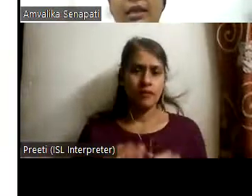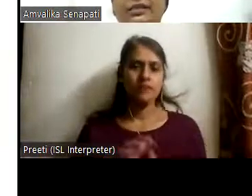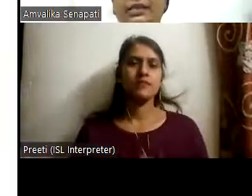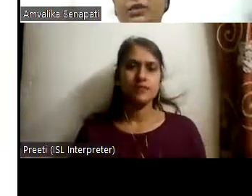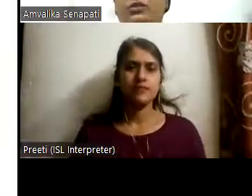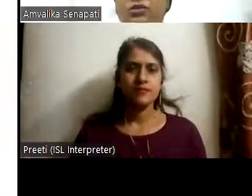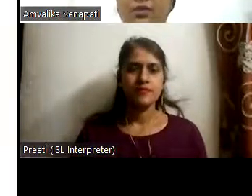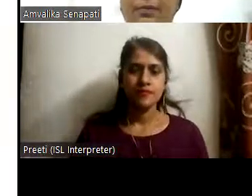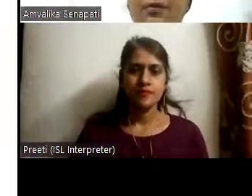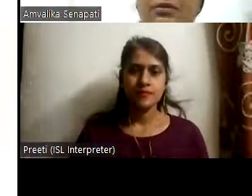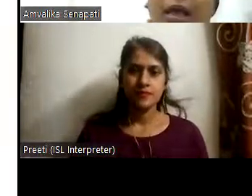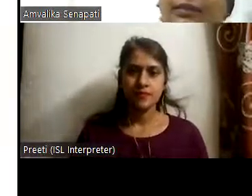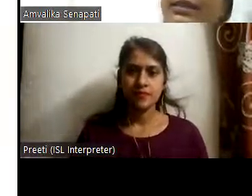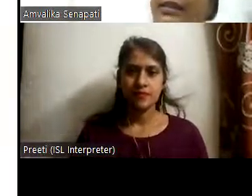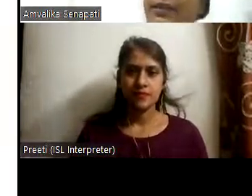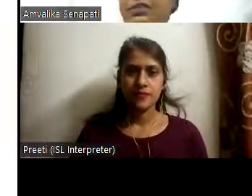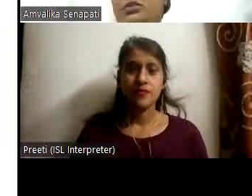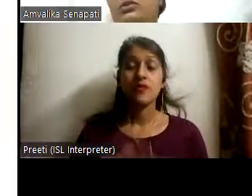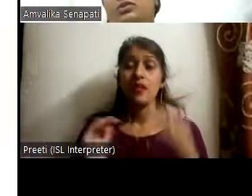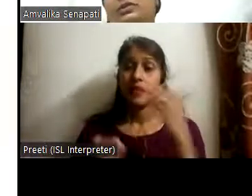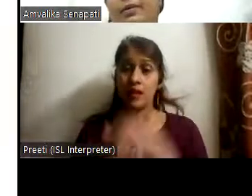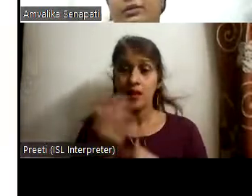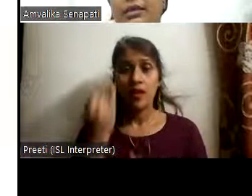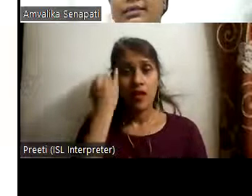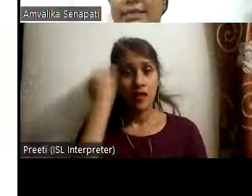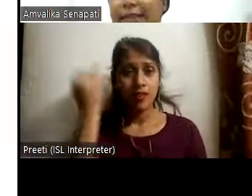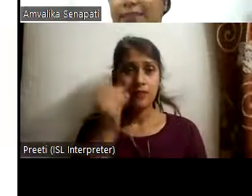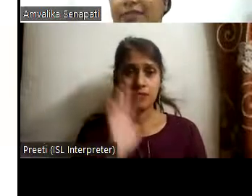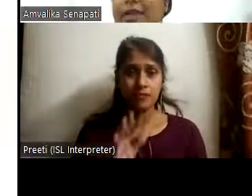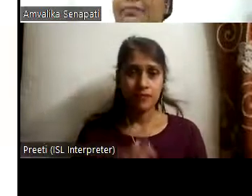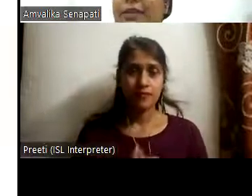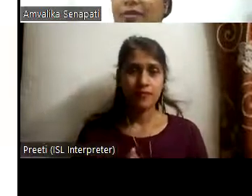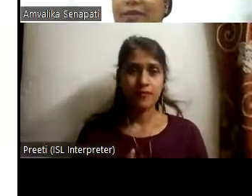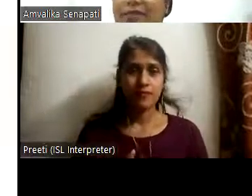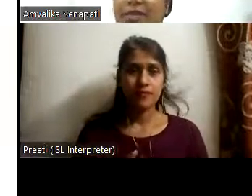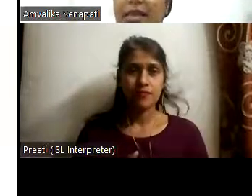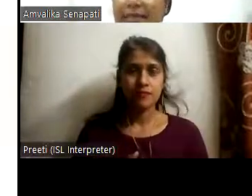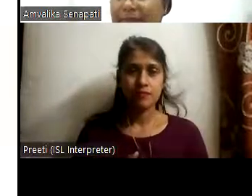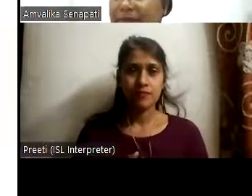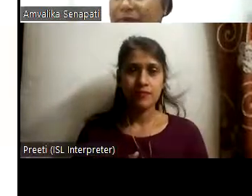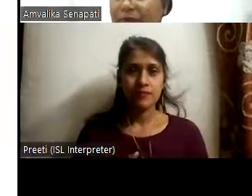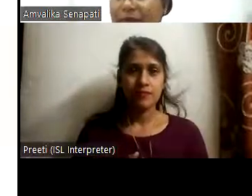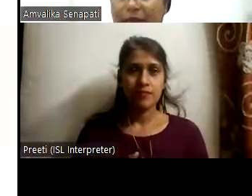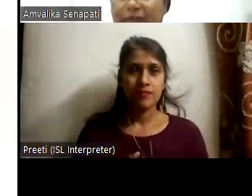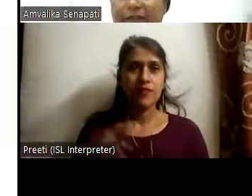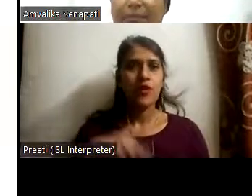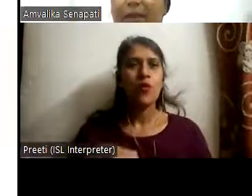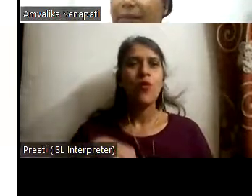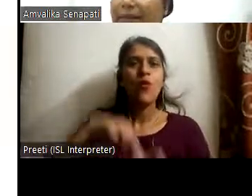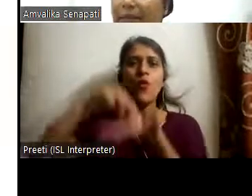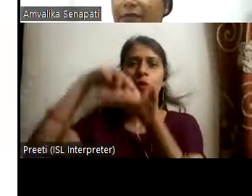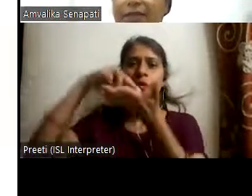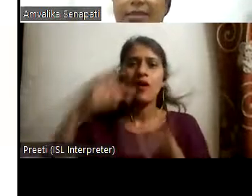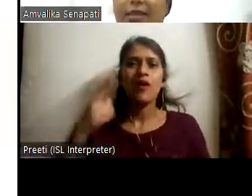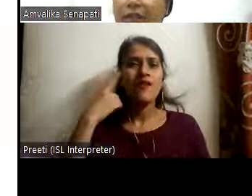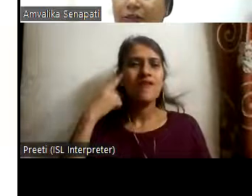Design ideas also talks about, other than lifts, it also talks about stair lift and platform lifts. Sometimes if it's a big